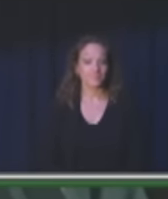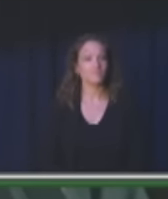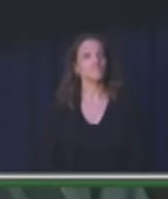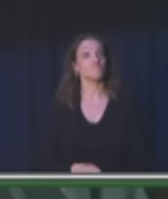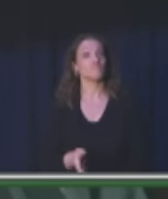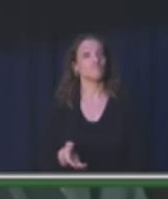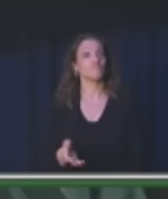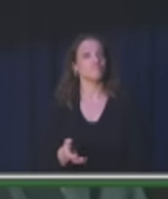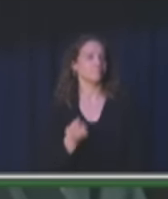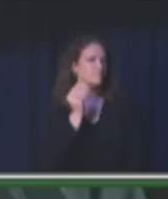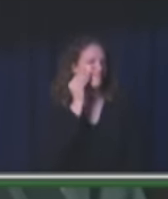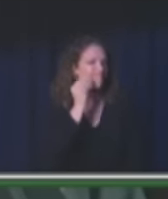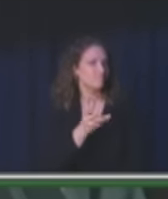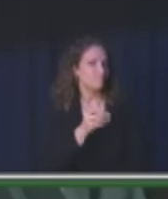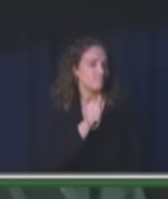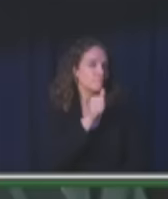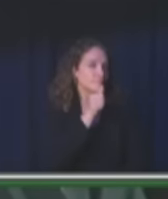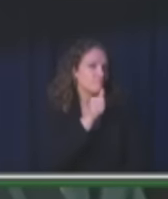I have a secret.